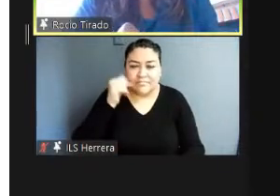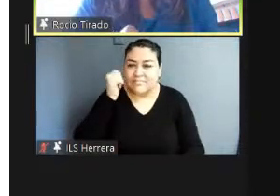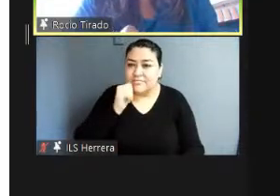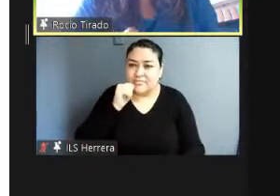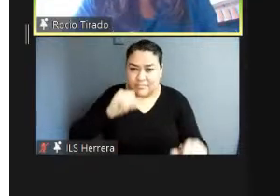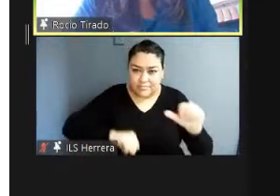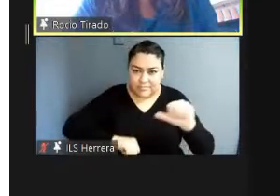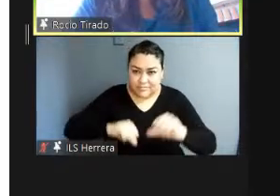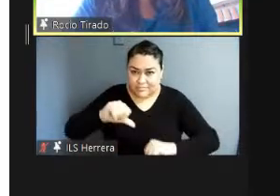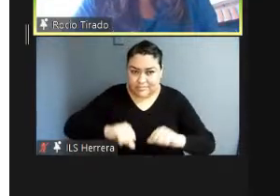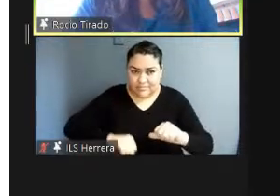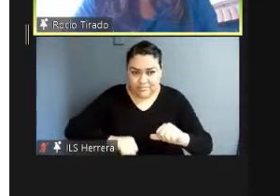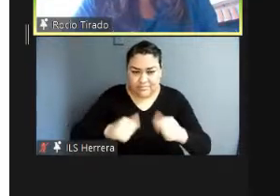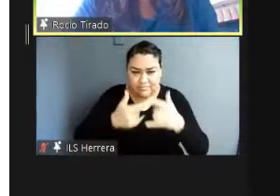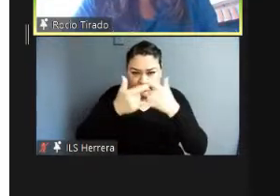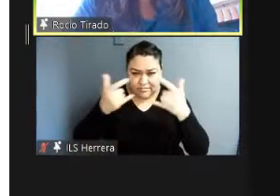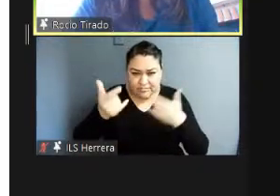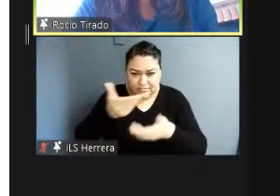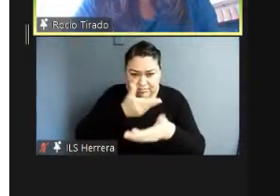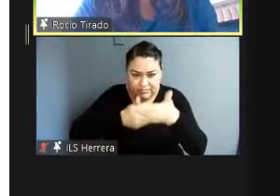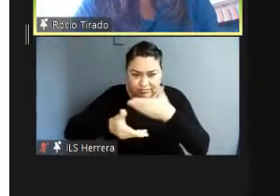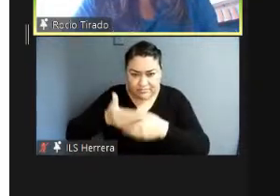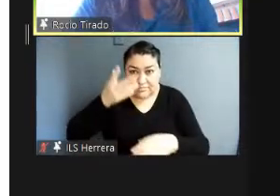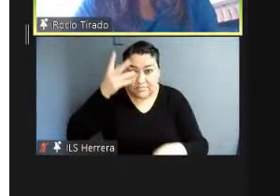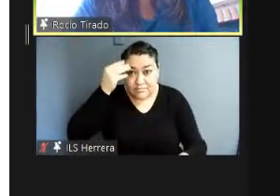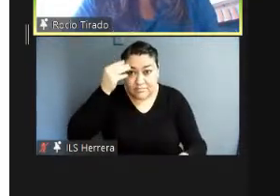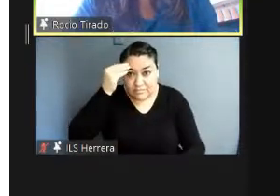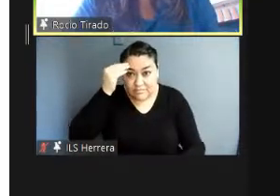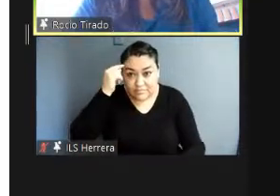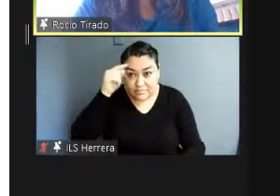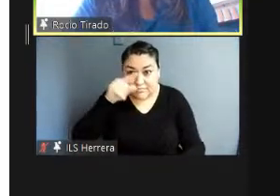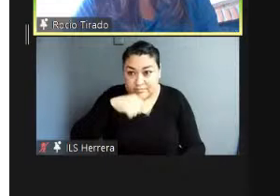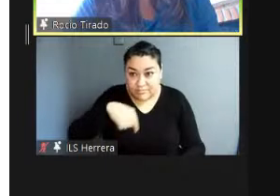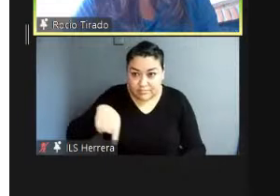To design experience exchange activities,